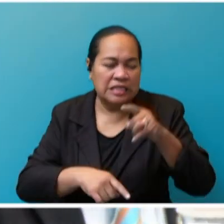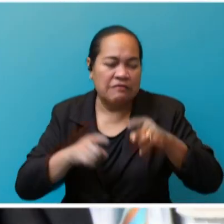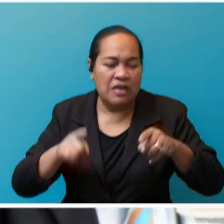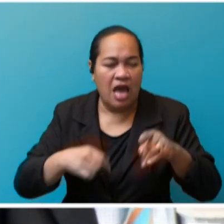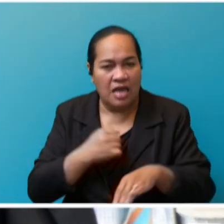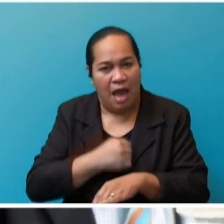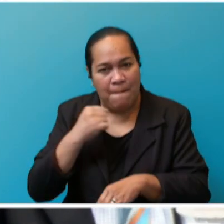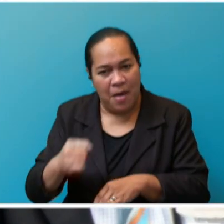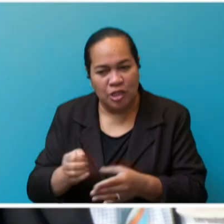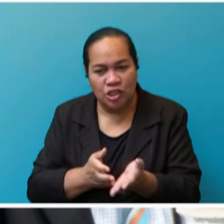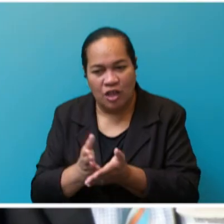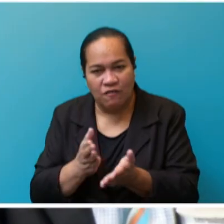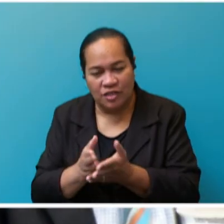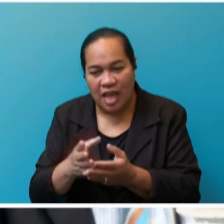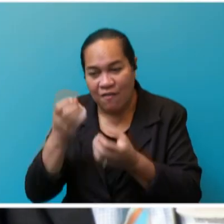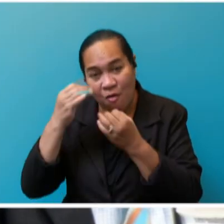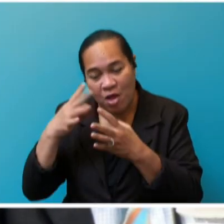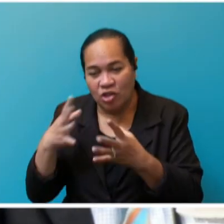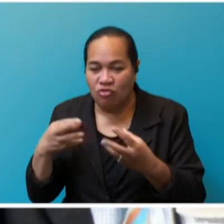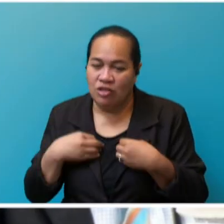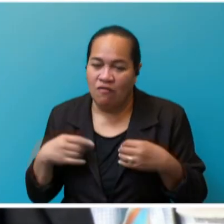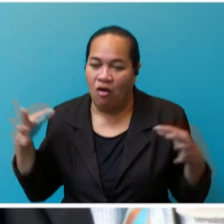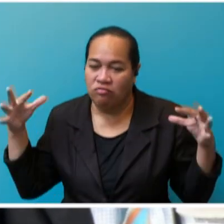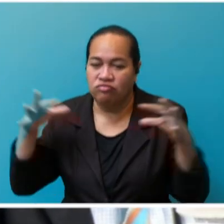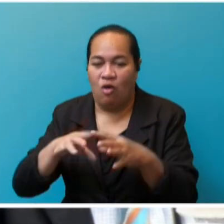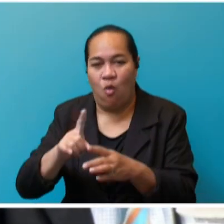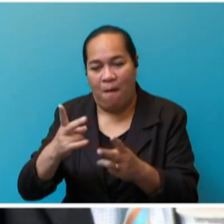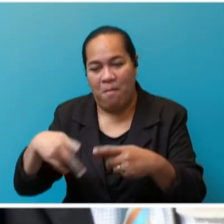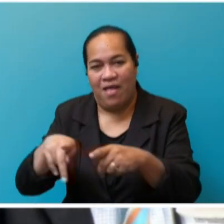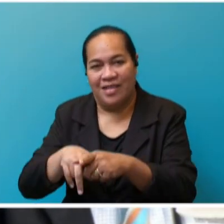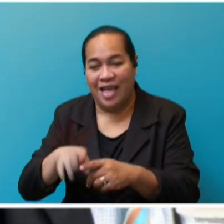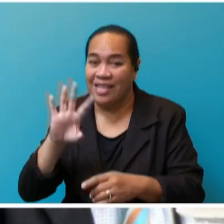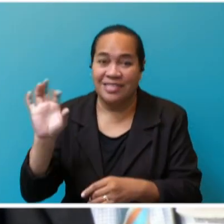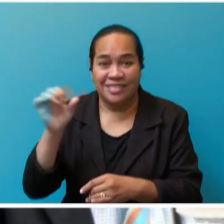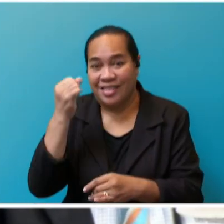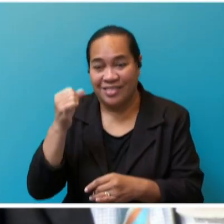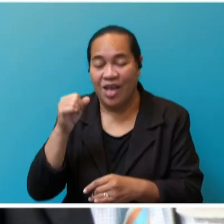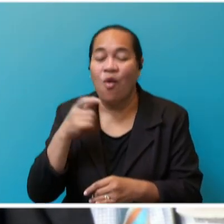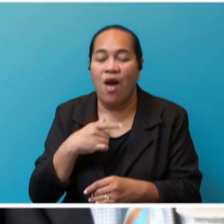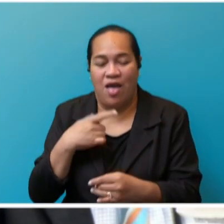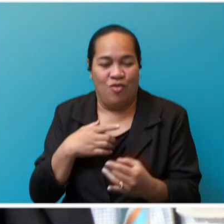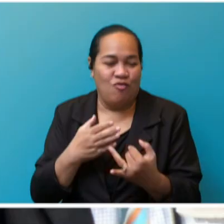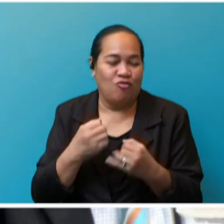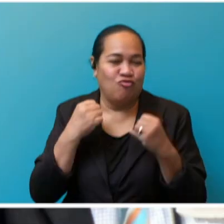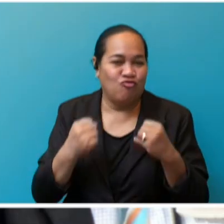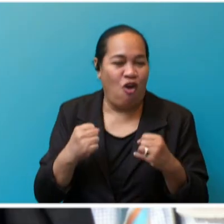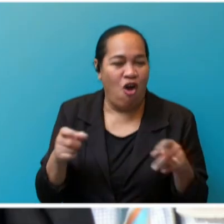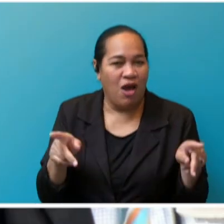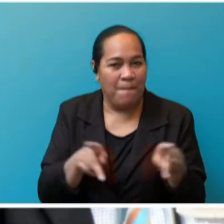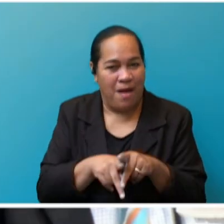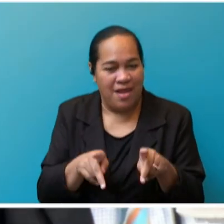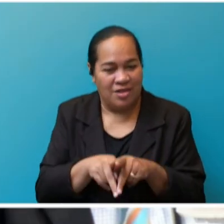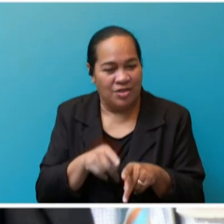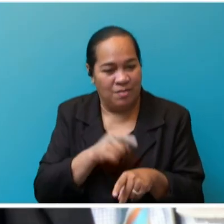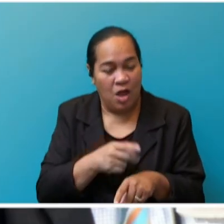and information all in one place. Mr. Speaker, the success of this event was made possible through the strong collaboration of